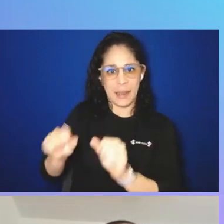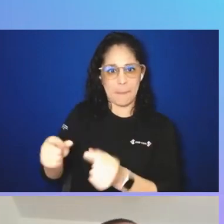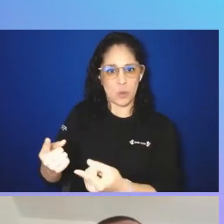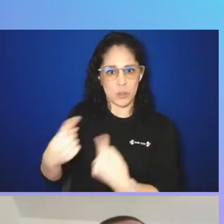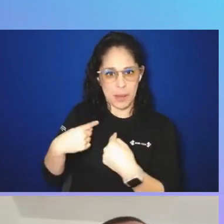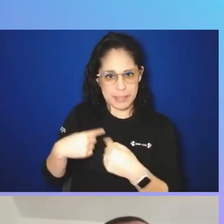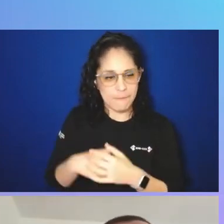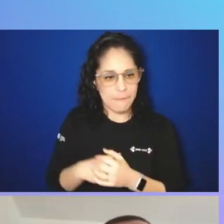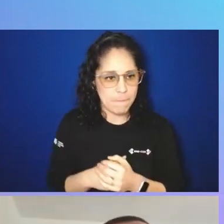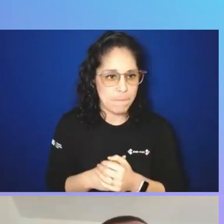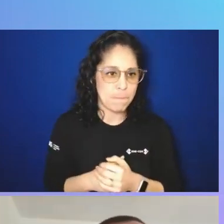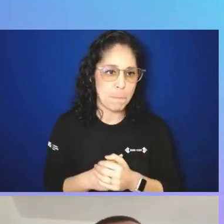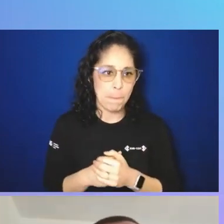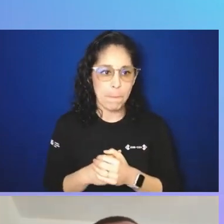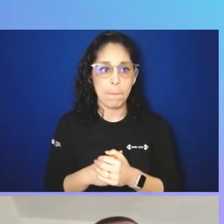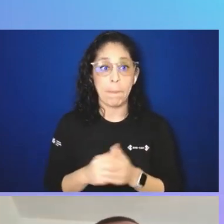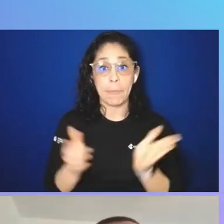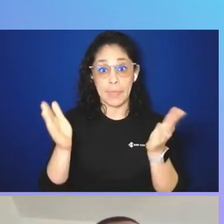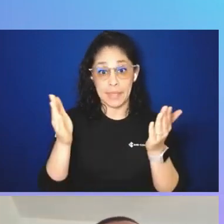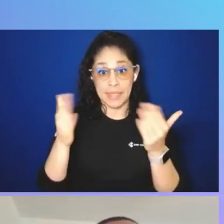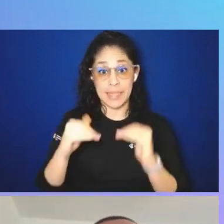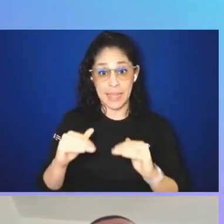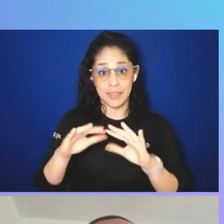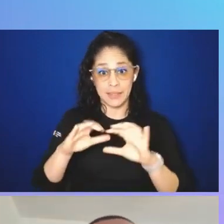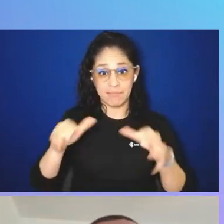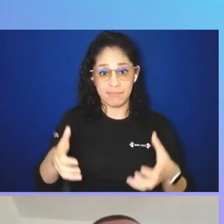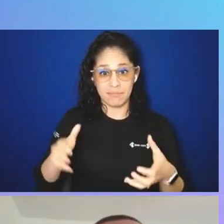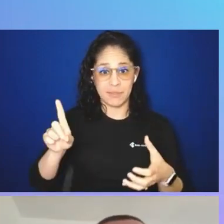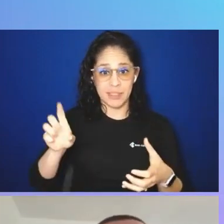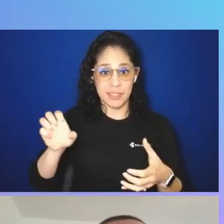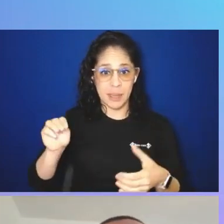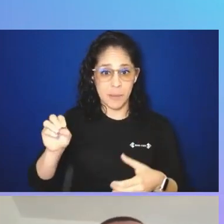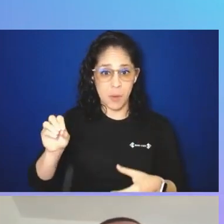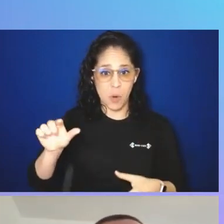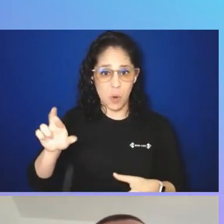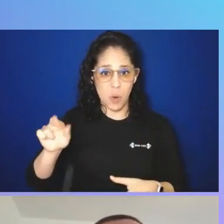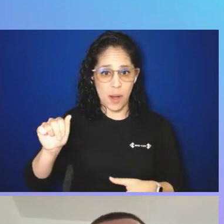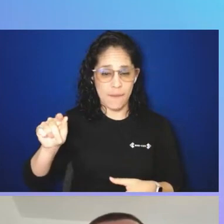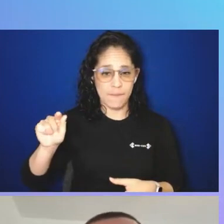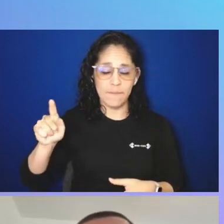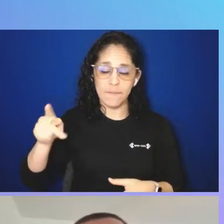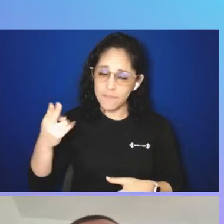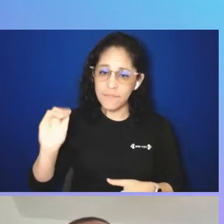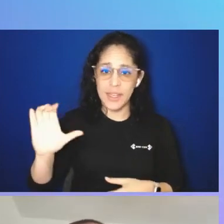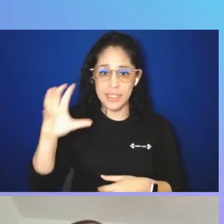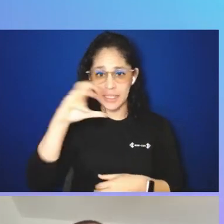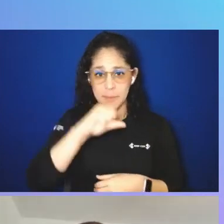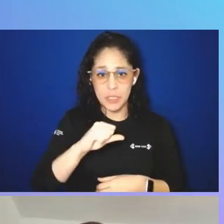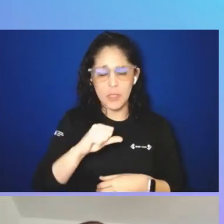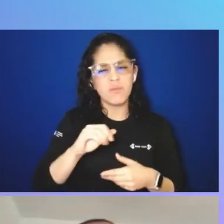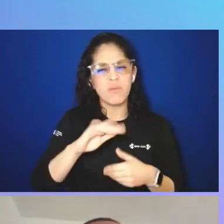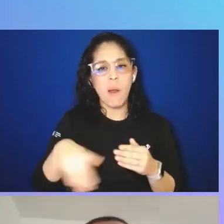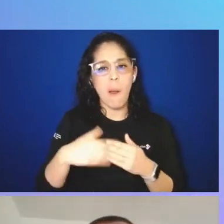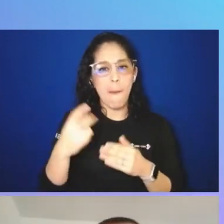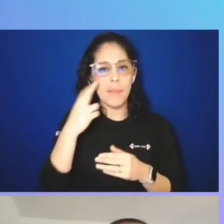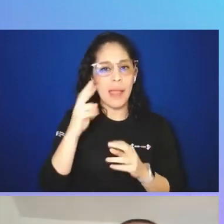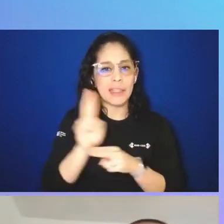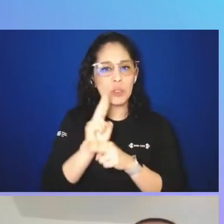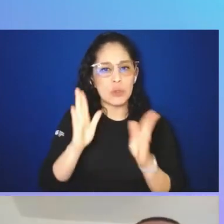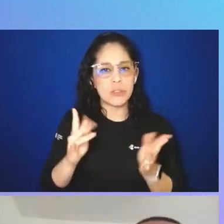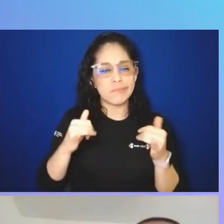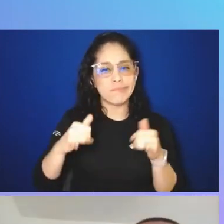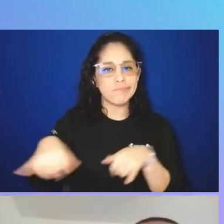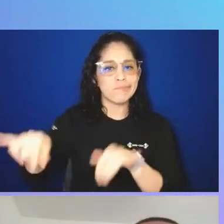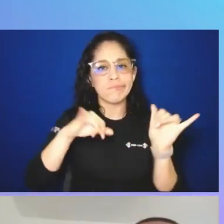So the next kind of demographic assumption we make is that blind users are the same as other blind users, or to put it another way, all blind